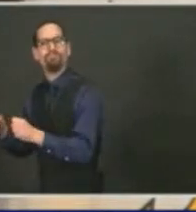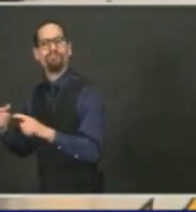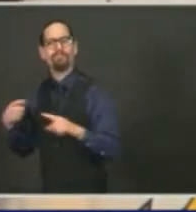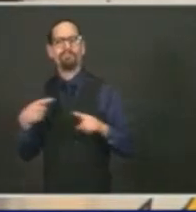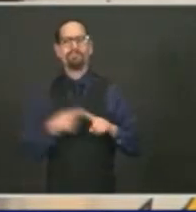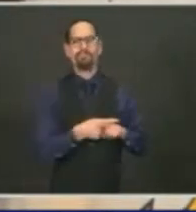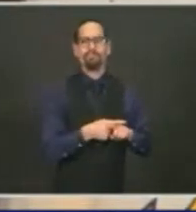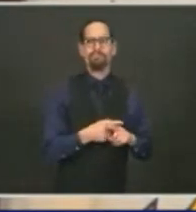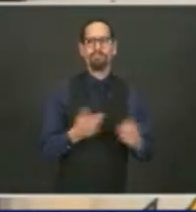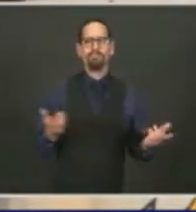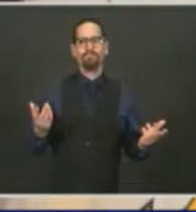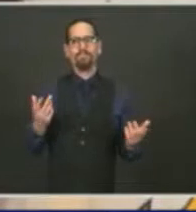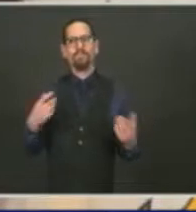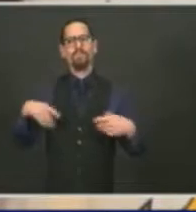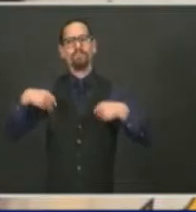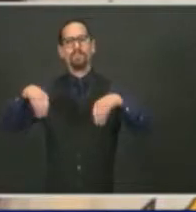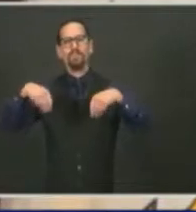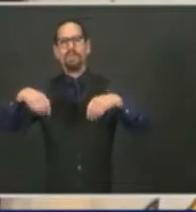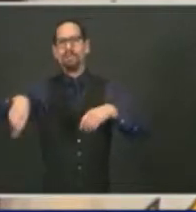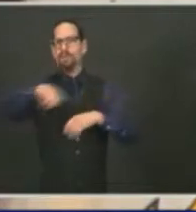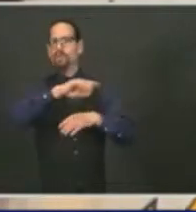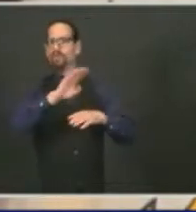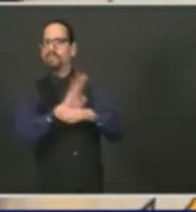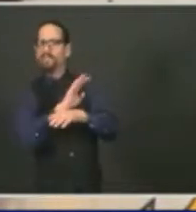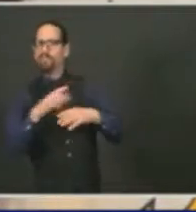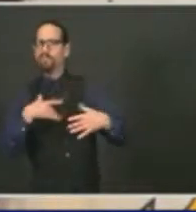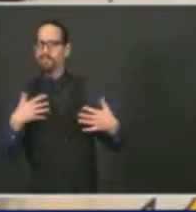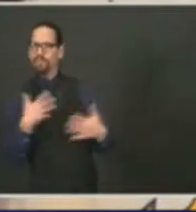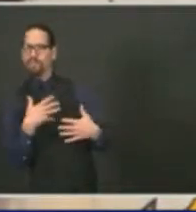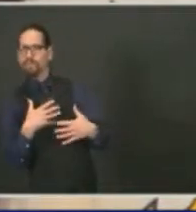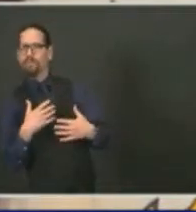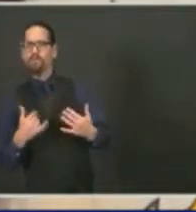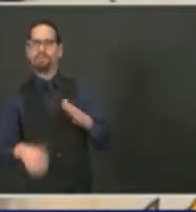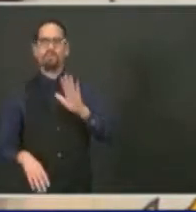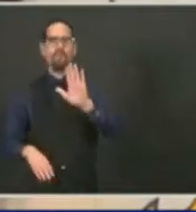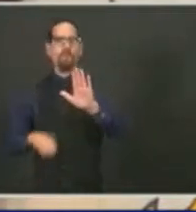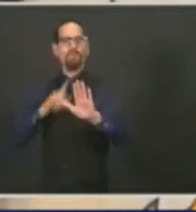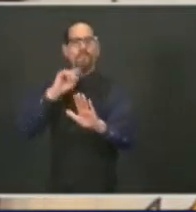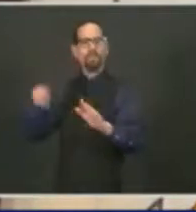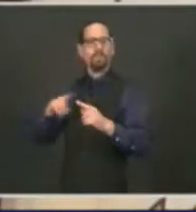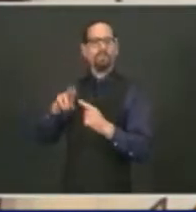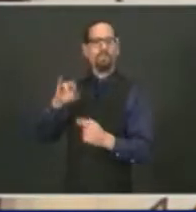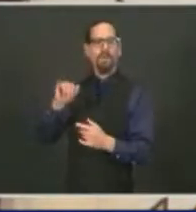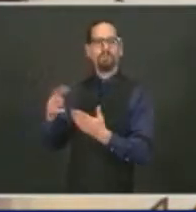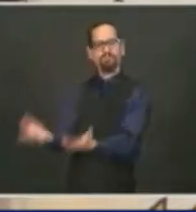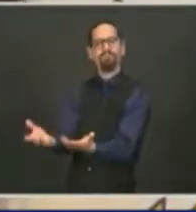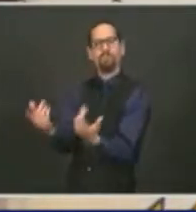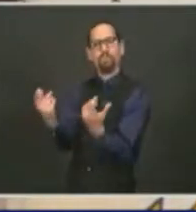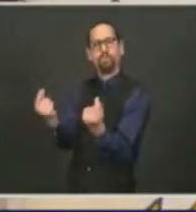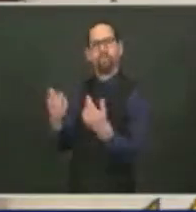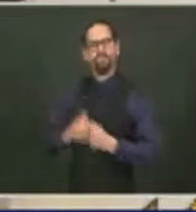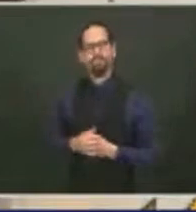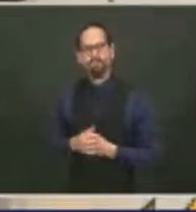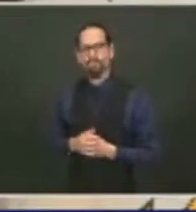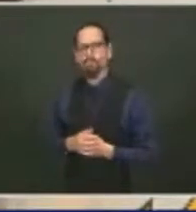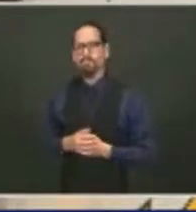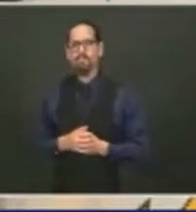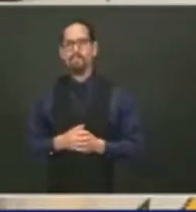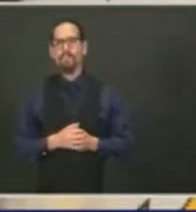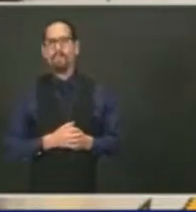in my lifetime. What would you say to Rhode Islanders about that? Yeah. So as is often the case, we see things